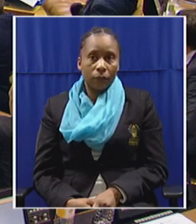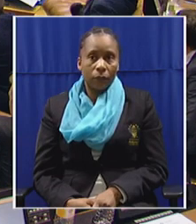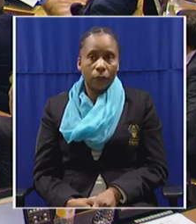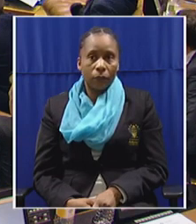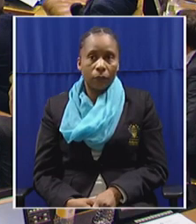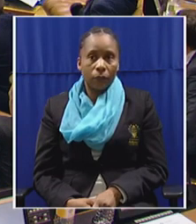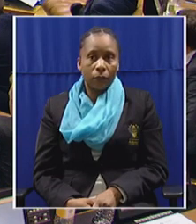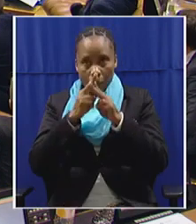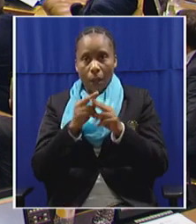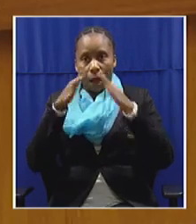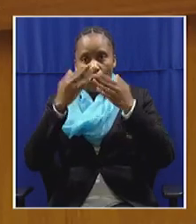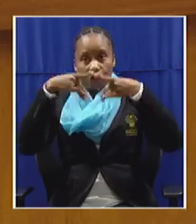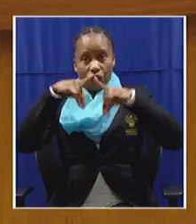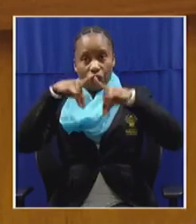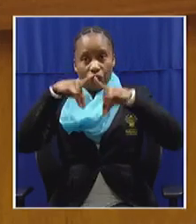Honorable House Chair,